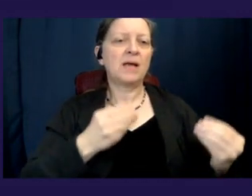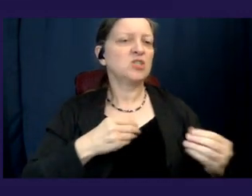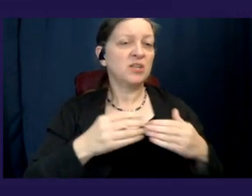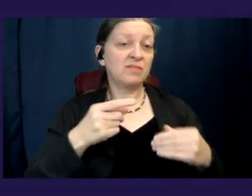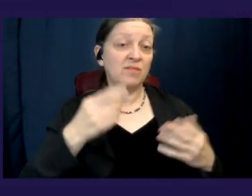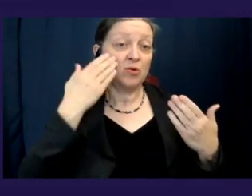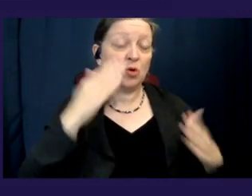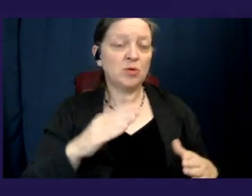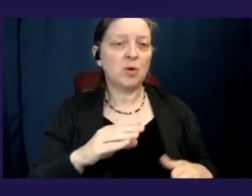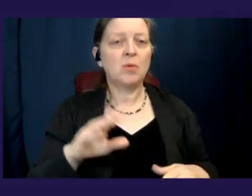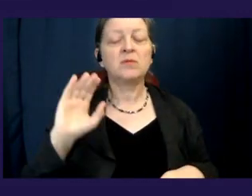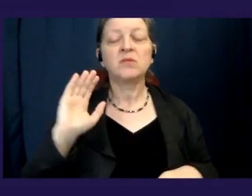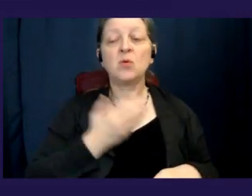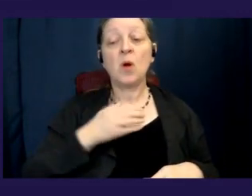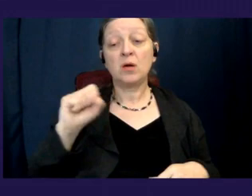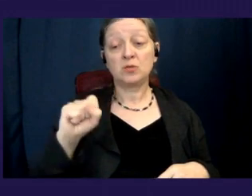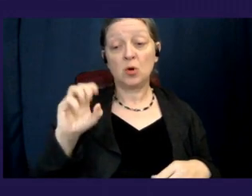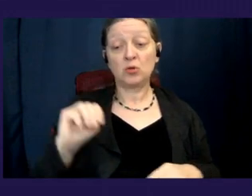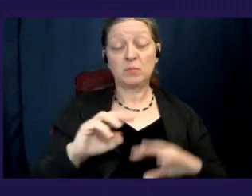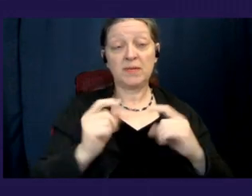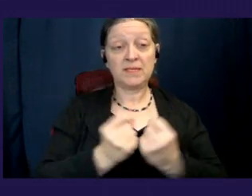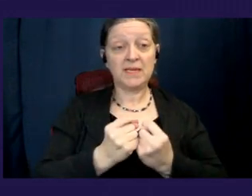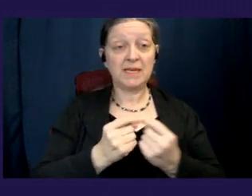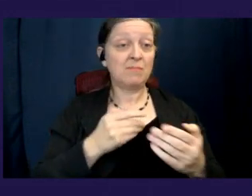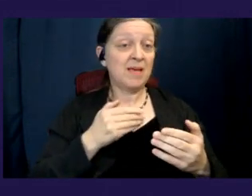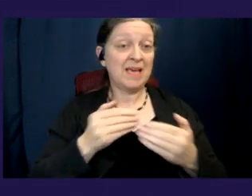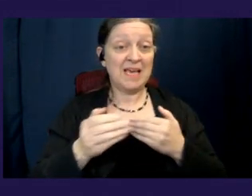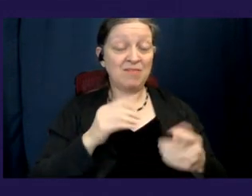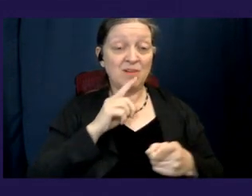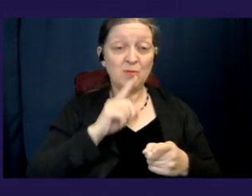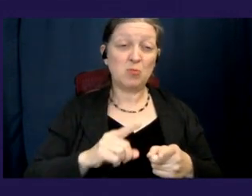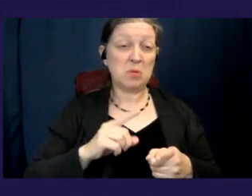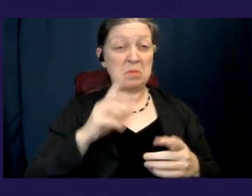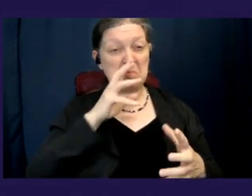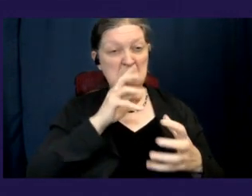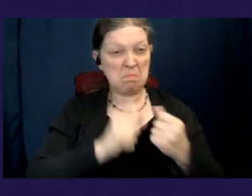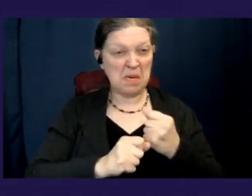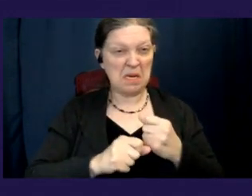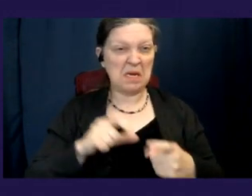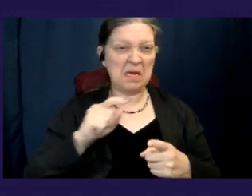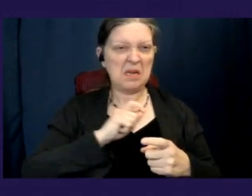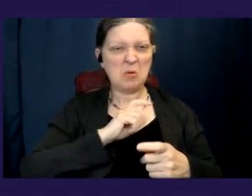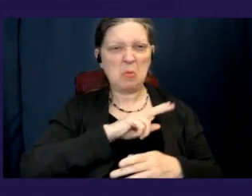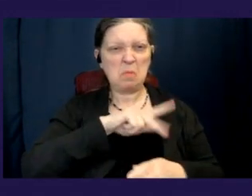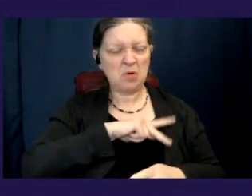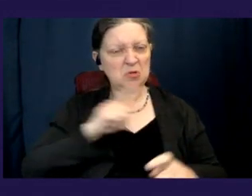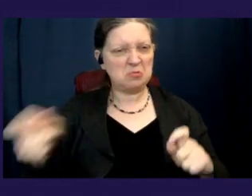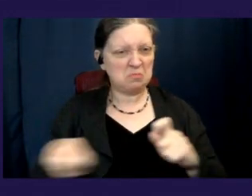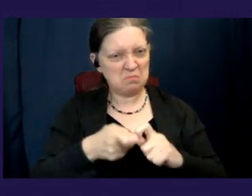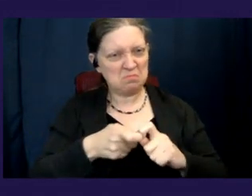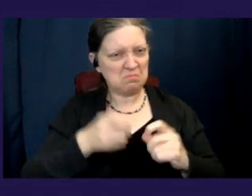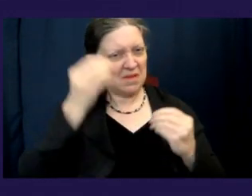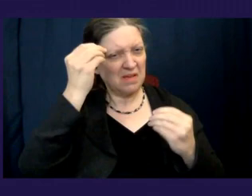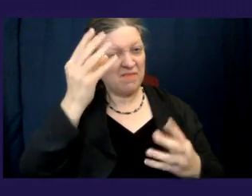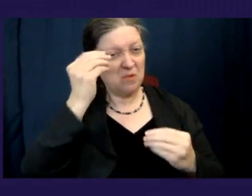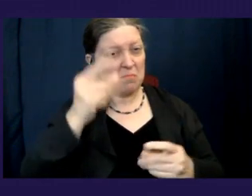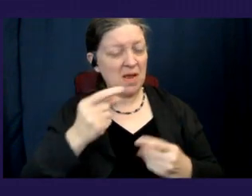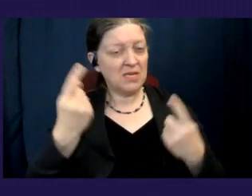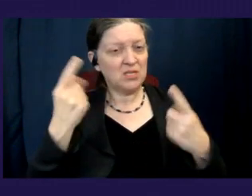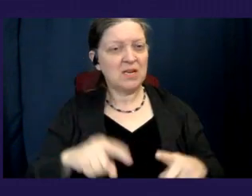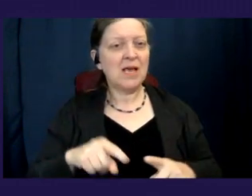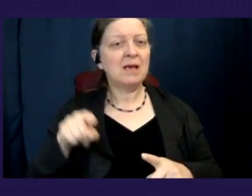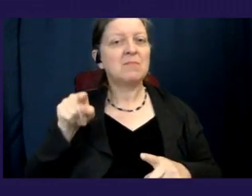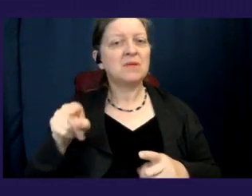there was even a really nasty misinformation or disinformation or even personally attacking information, you might say something like, you know, appreciate